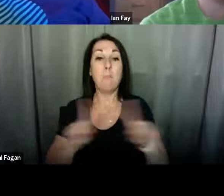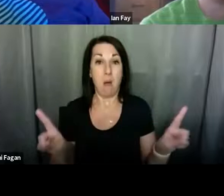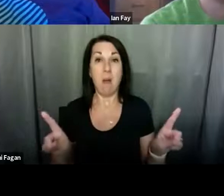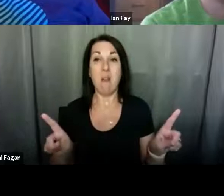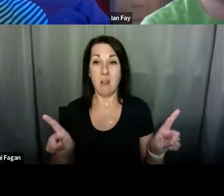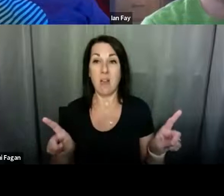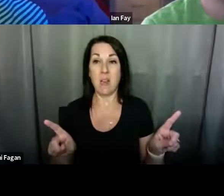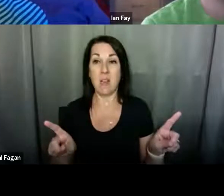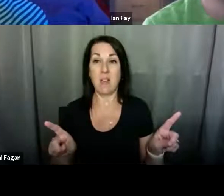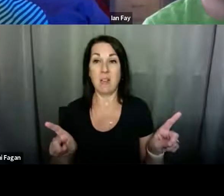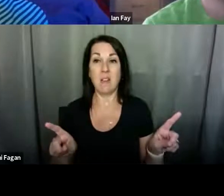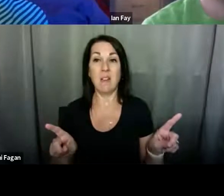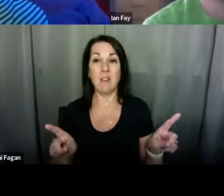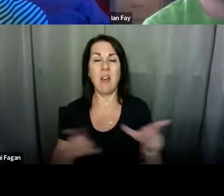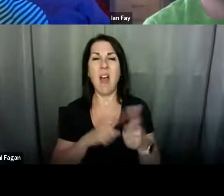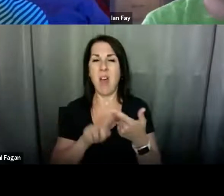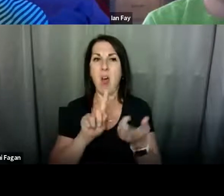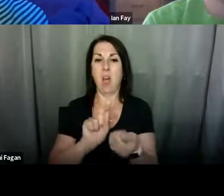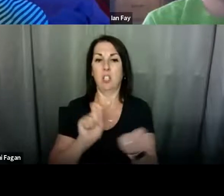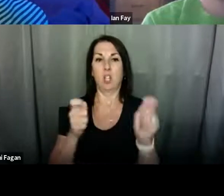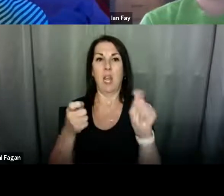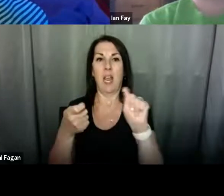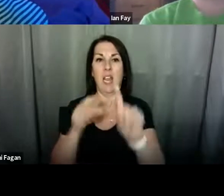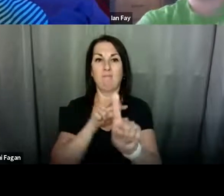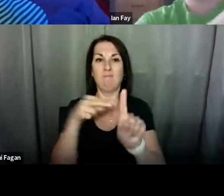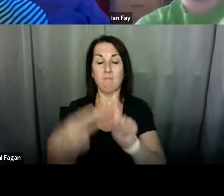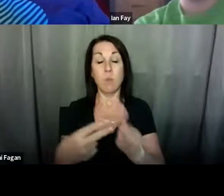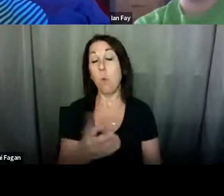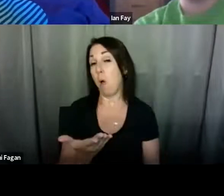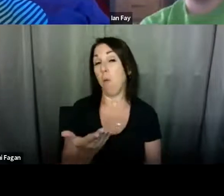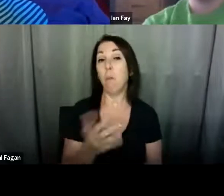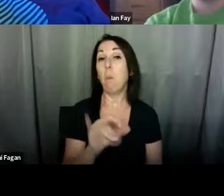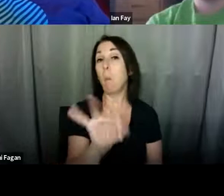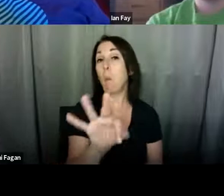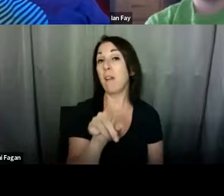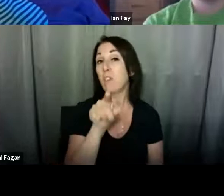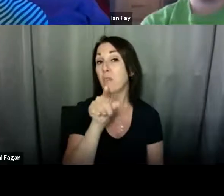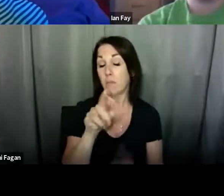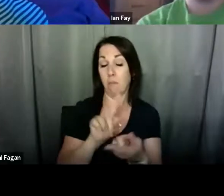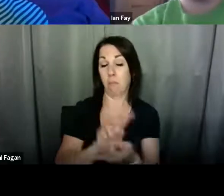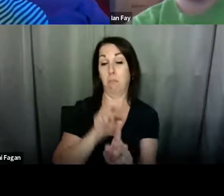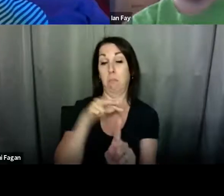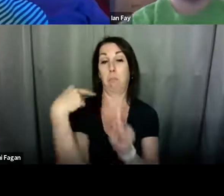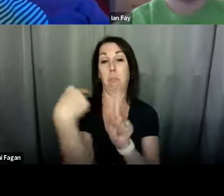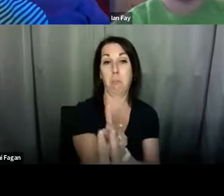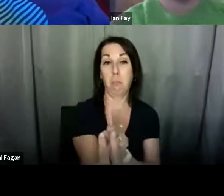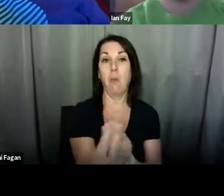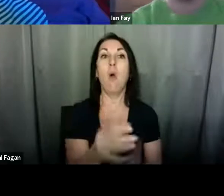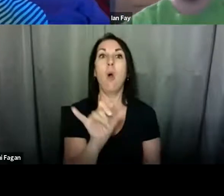it's, and then I flip it on them about, okay, what if it's the other way around? And they're like,